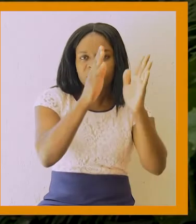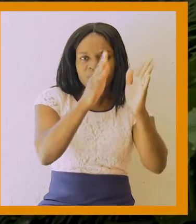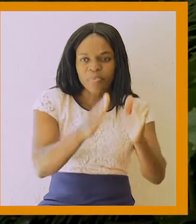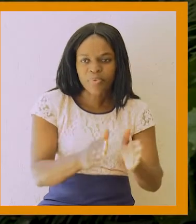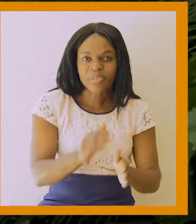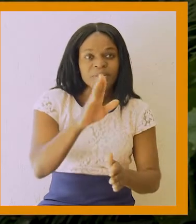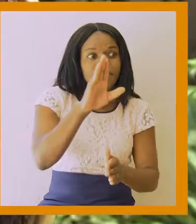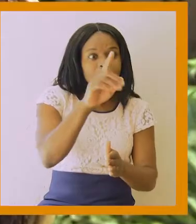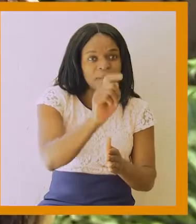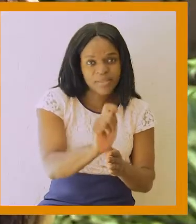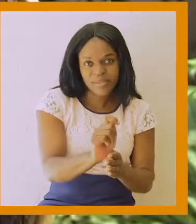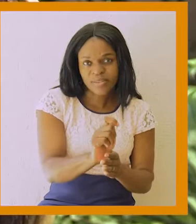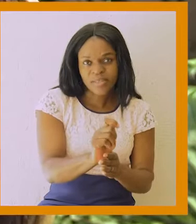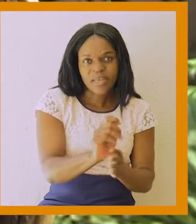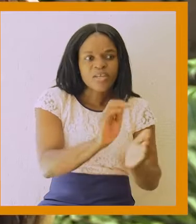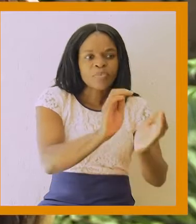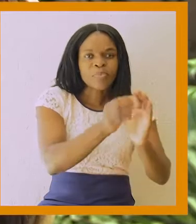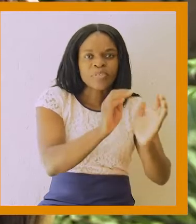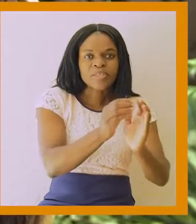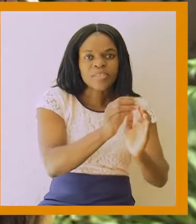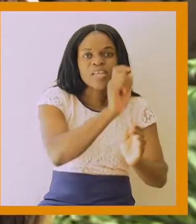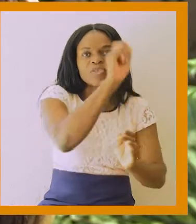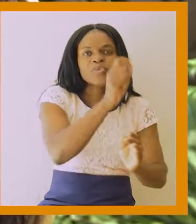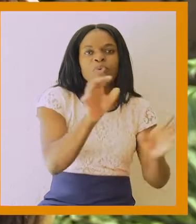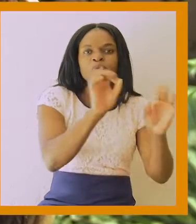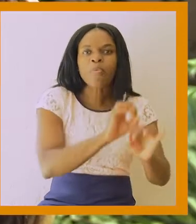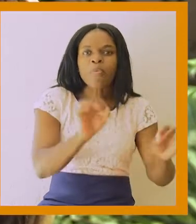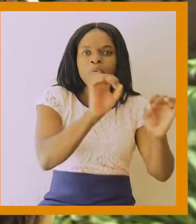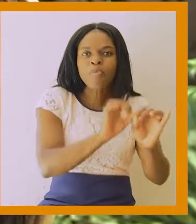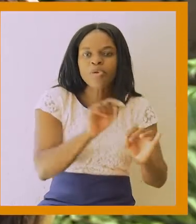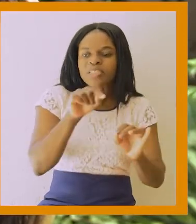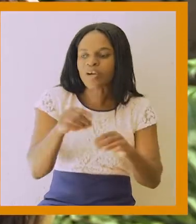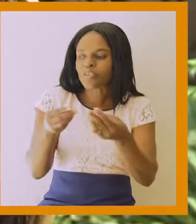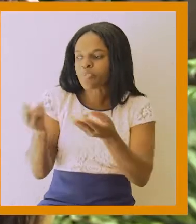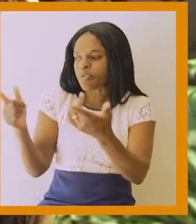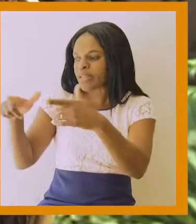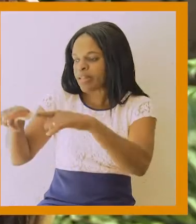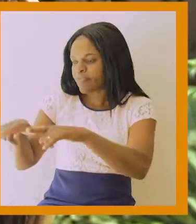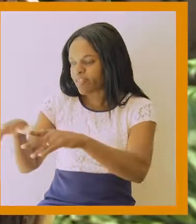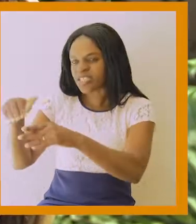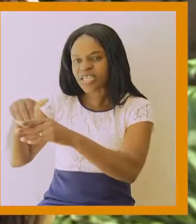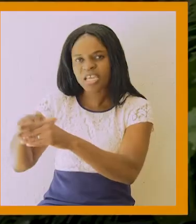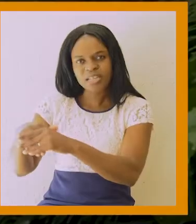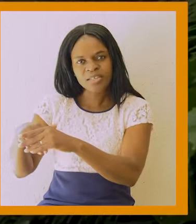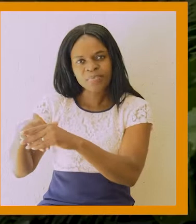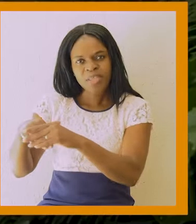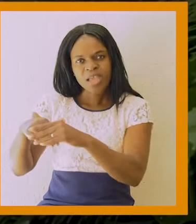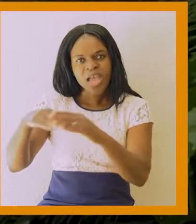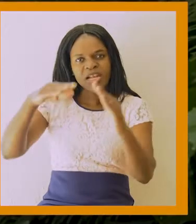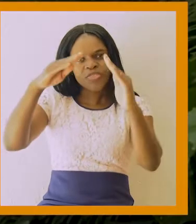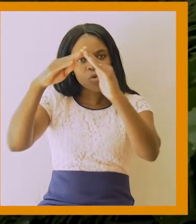safety net has since closed and people are in the locality. Mm. What are they doing? Yes. They're